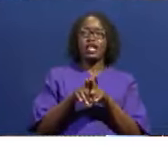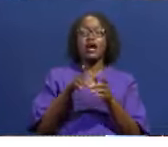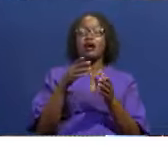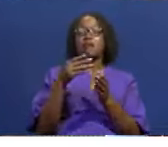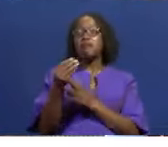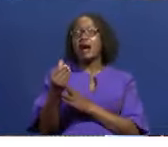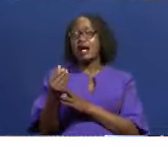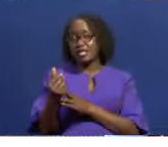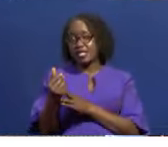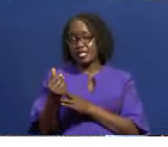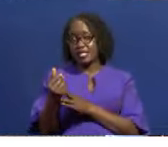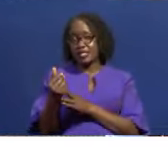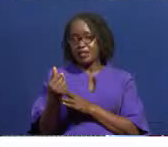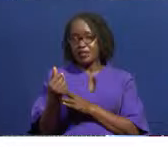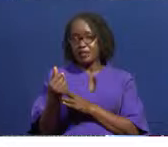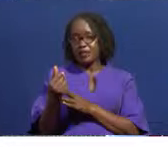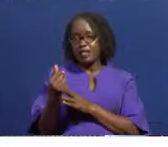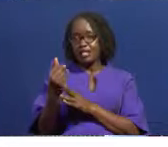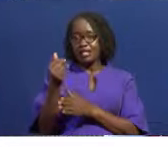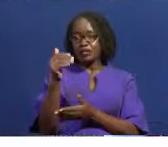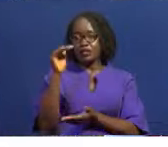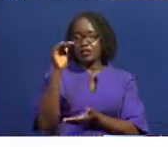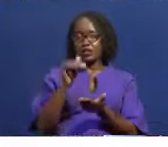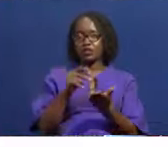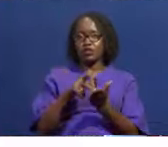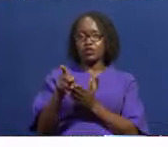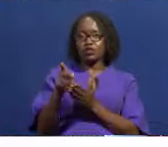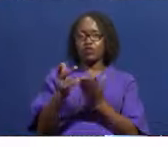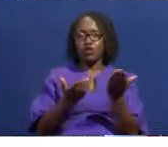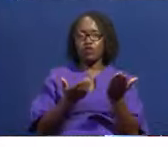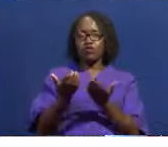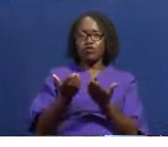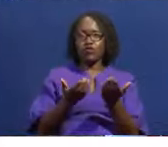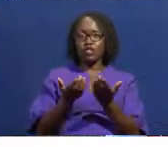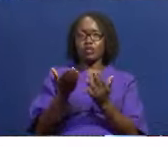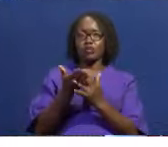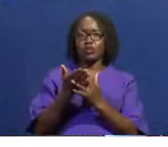currency. This will cut out the cost of trade